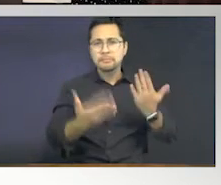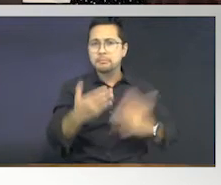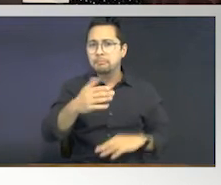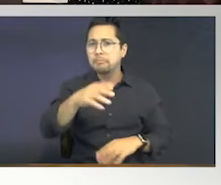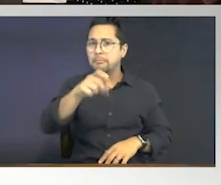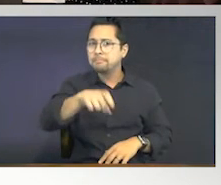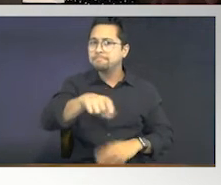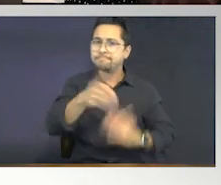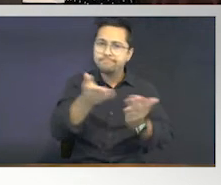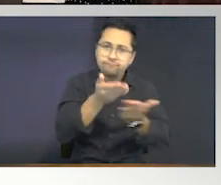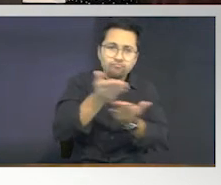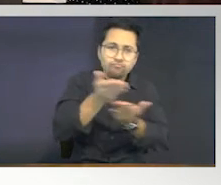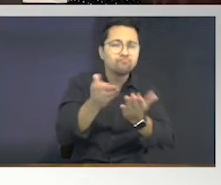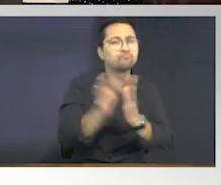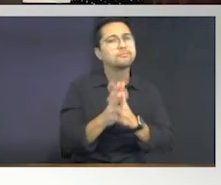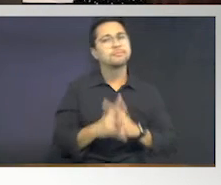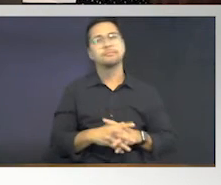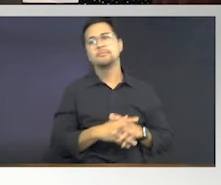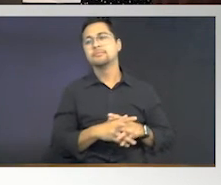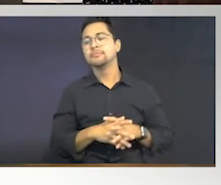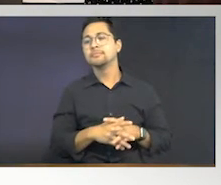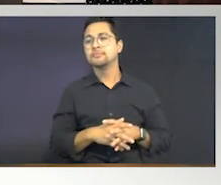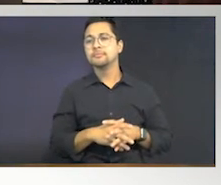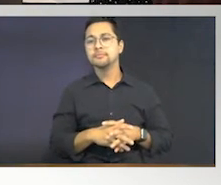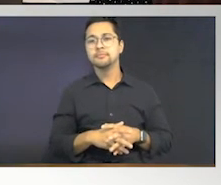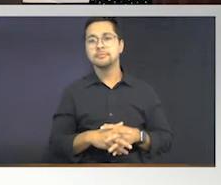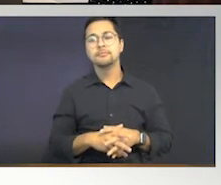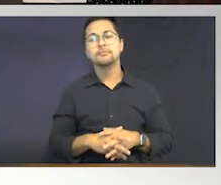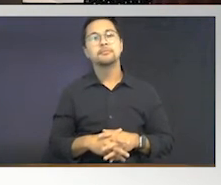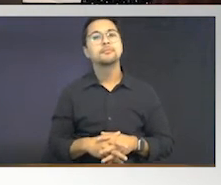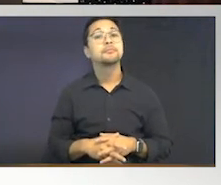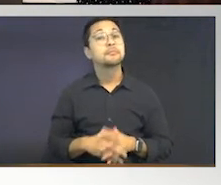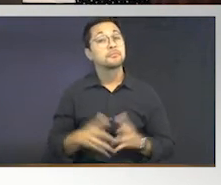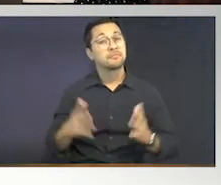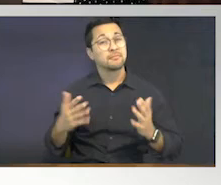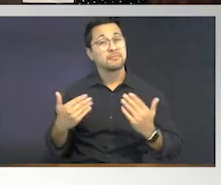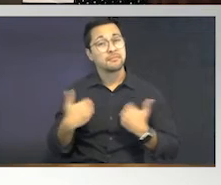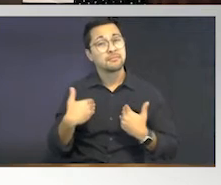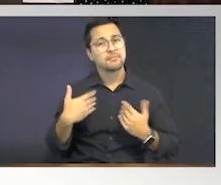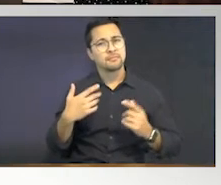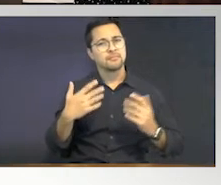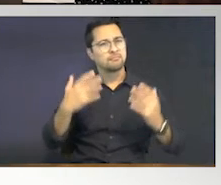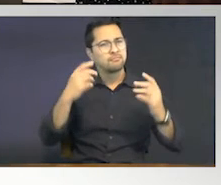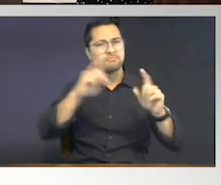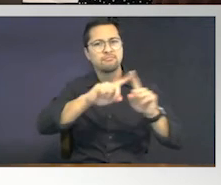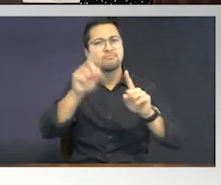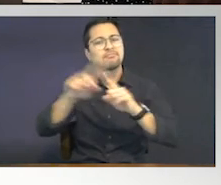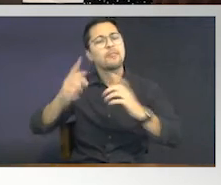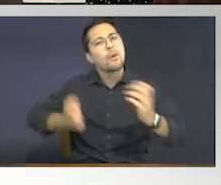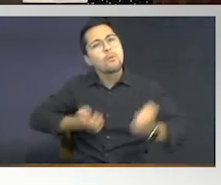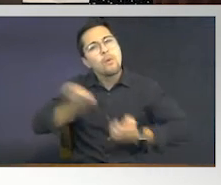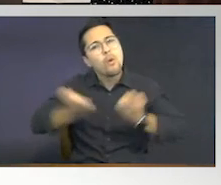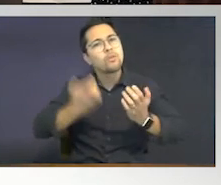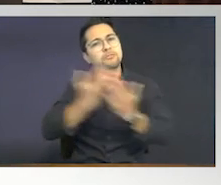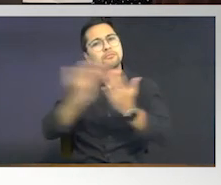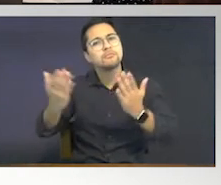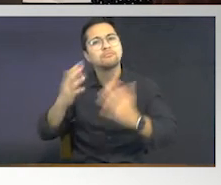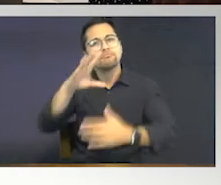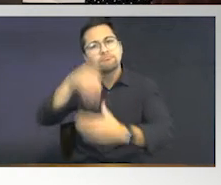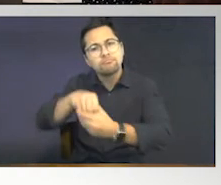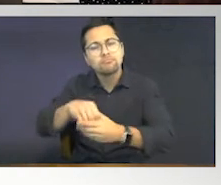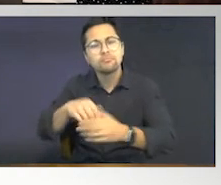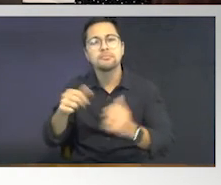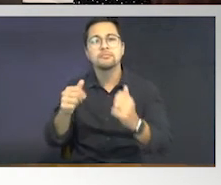services, you know, we have a lot of those emotional things that come into play with dealing with the